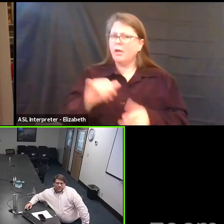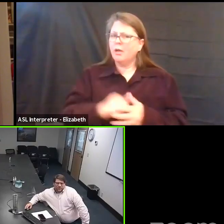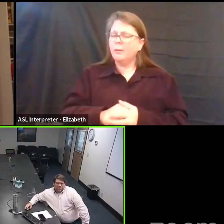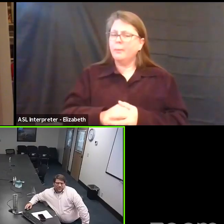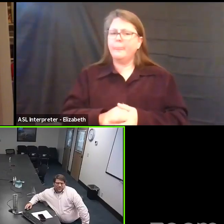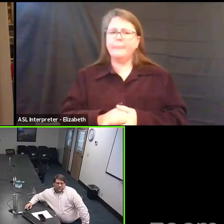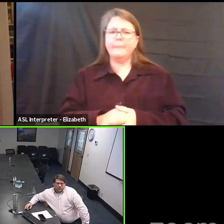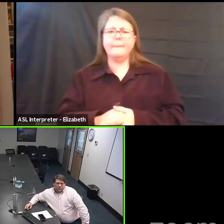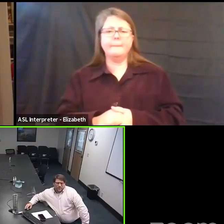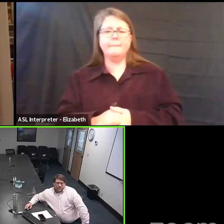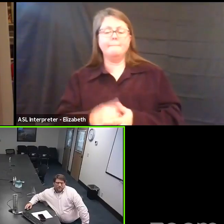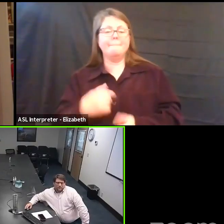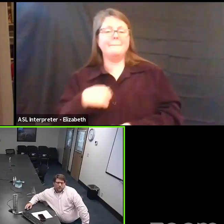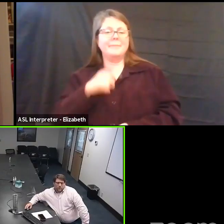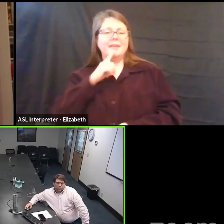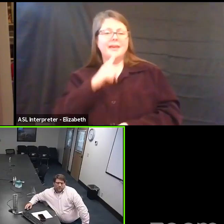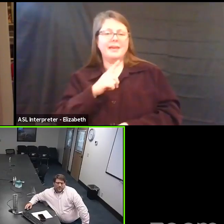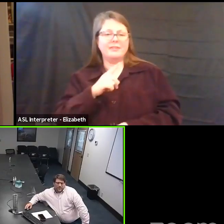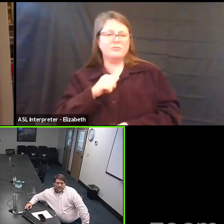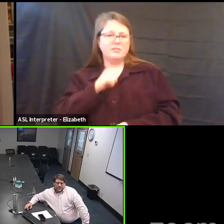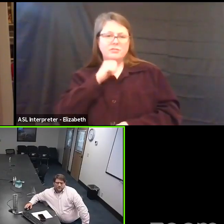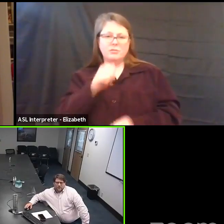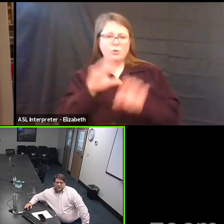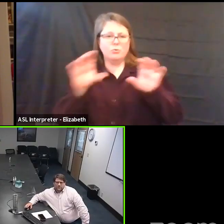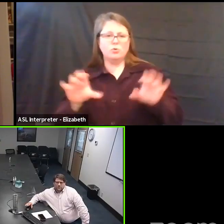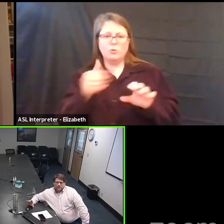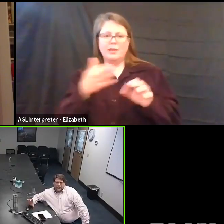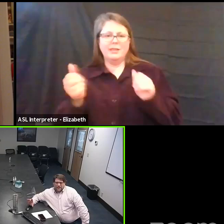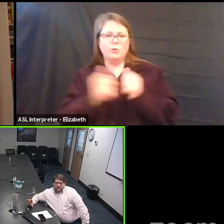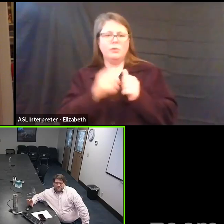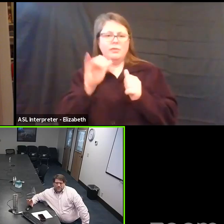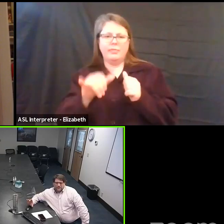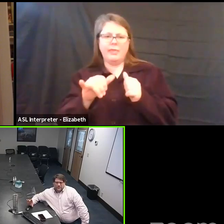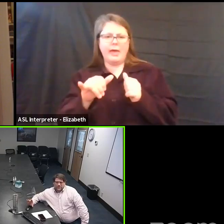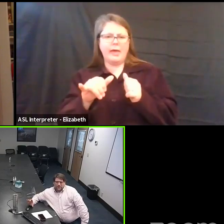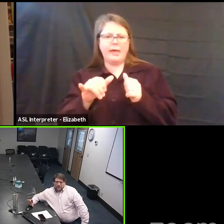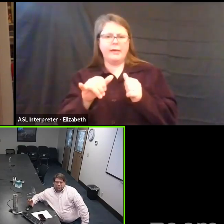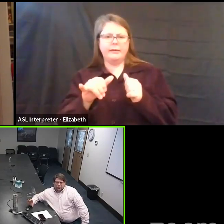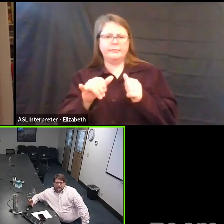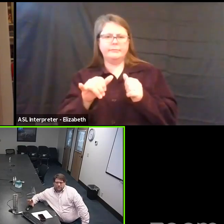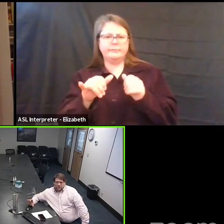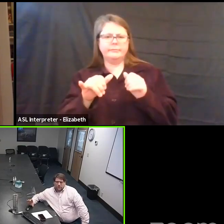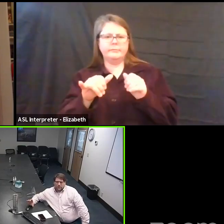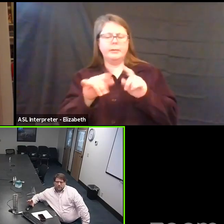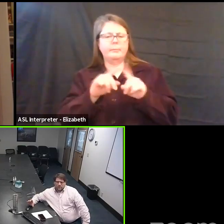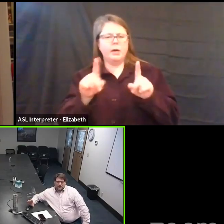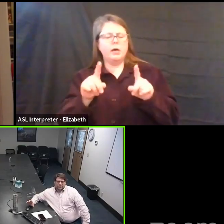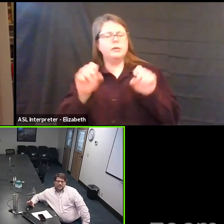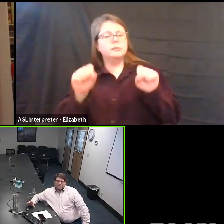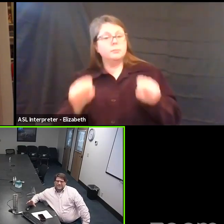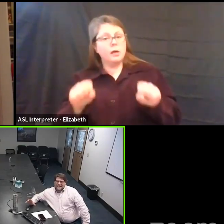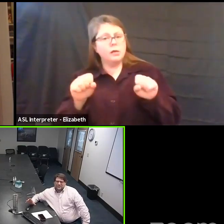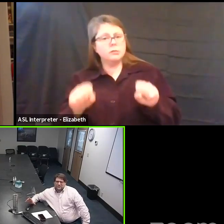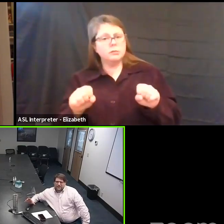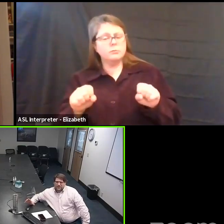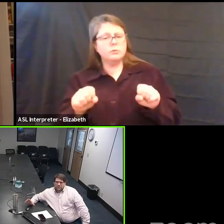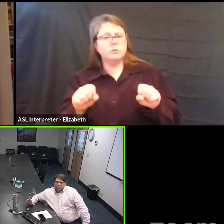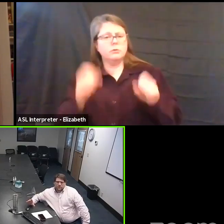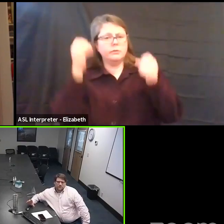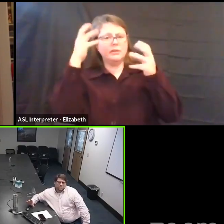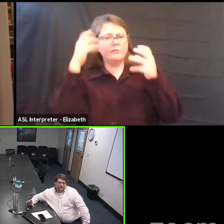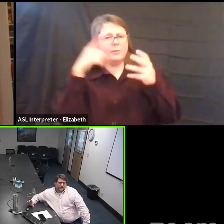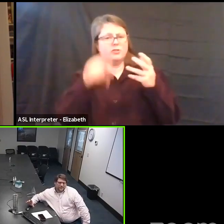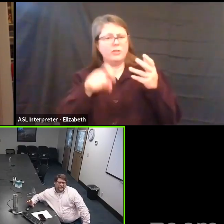I actually don't do anything with that form. It's possible, depending on the information they're looking for, maybe it's like a tax